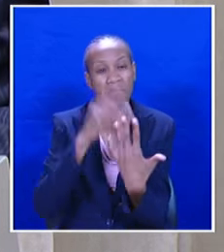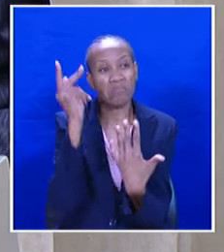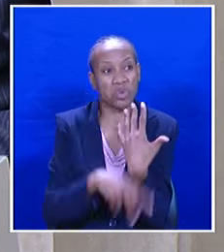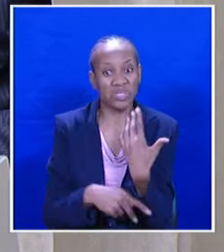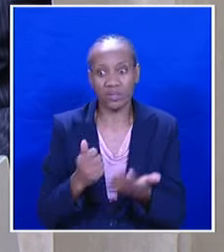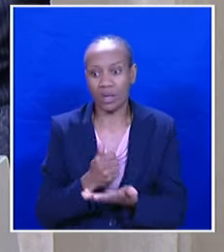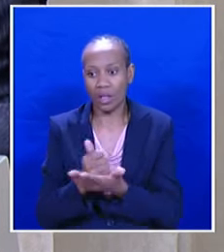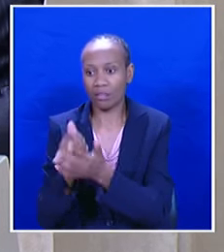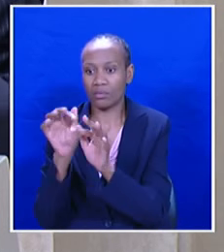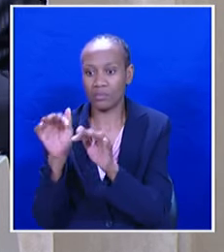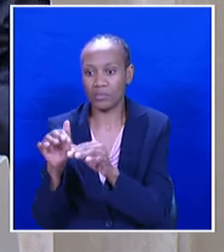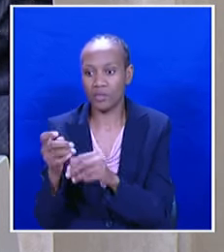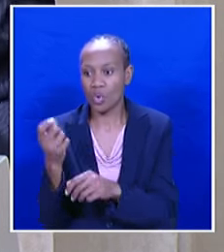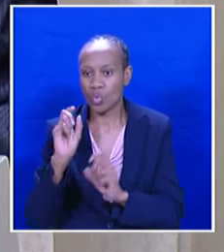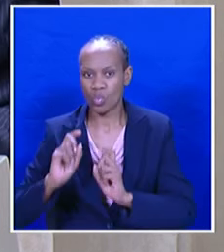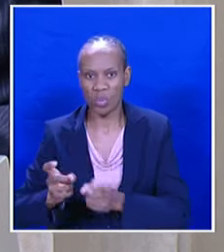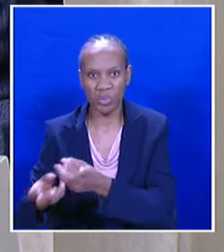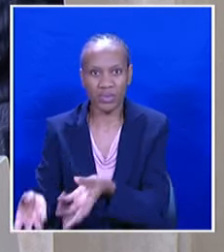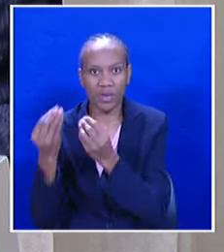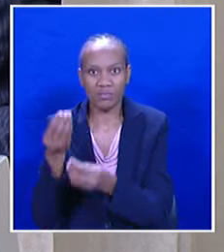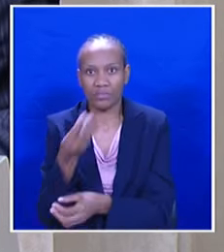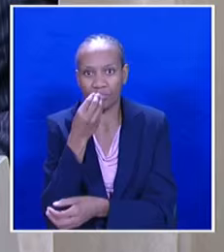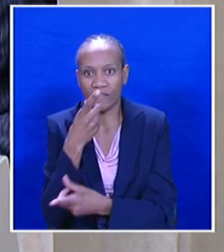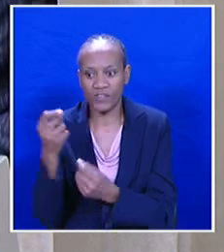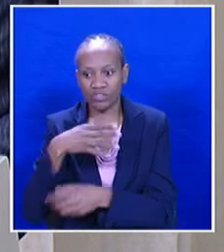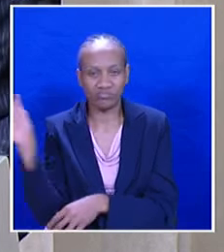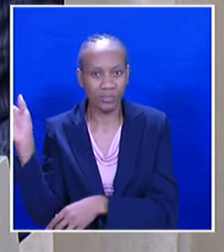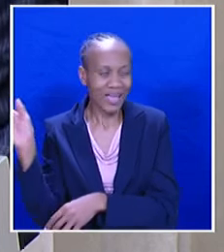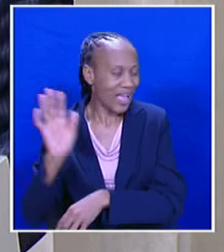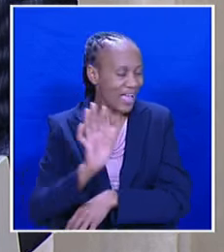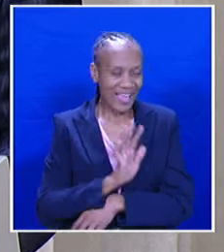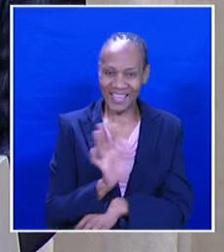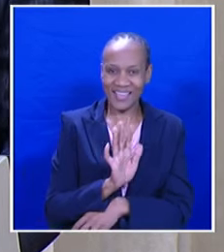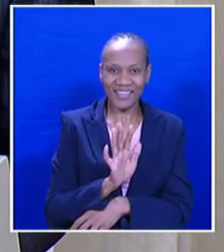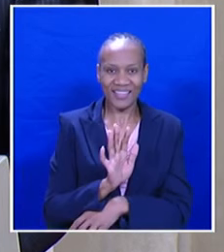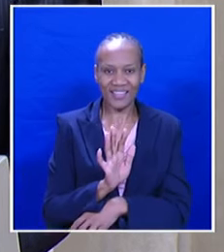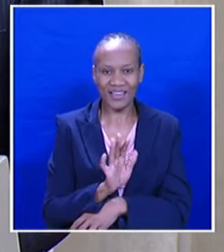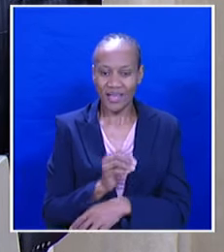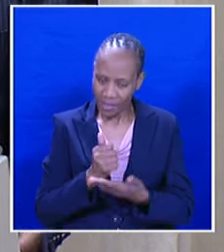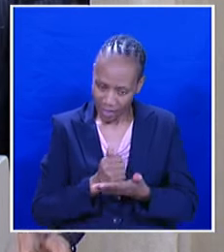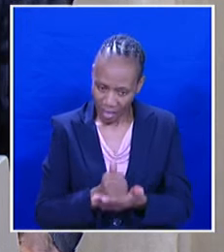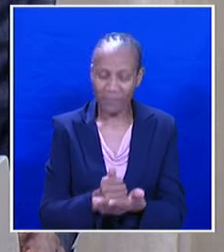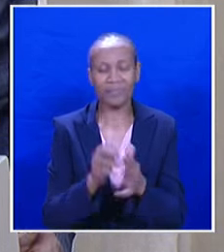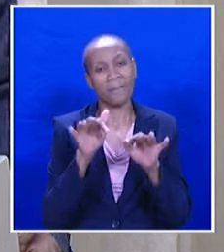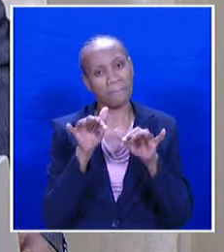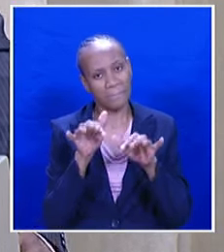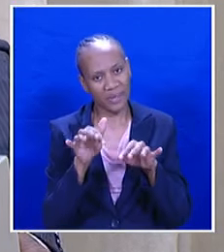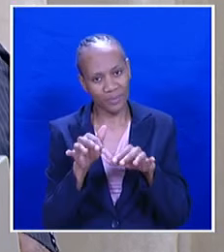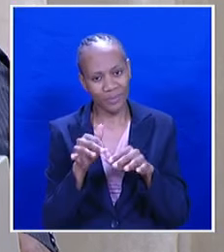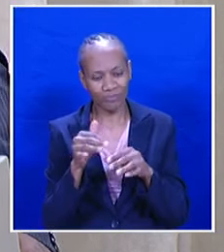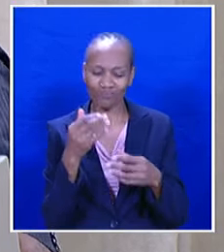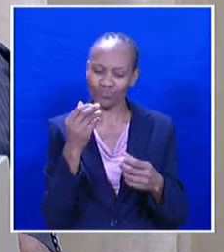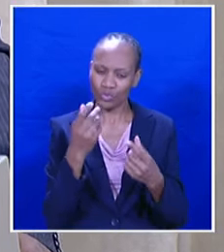short-term income, they are preparatory ground for people to showcase themselves